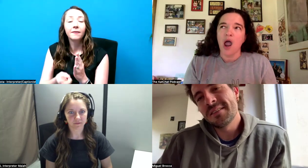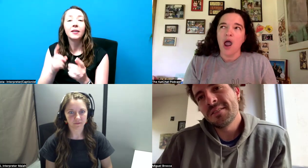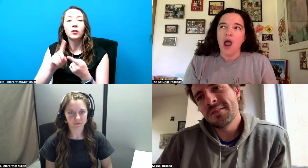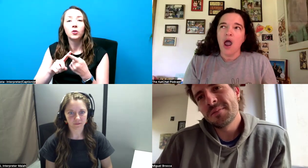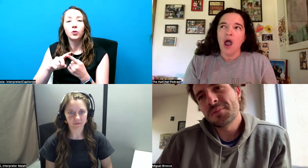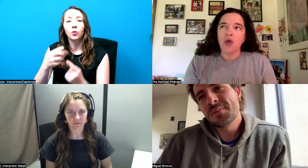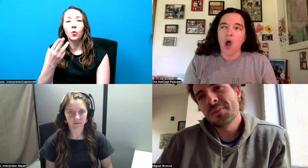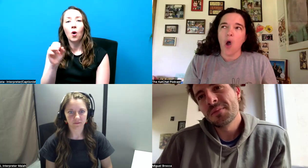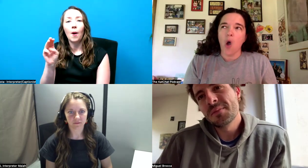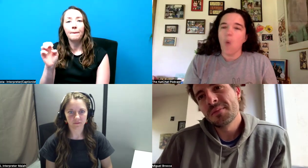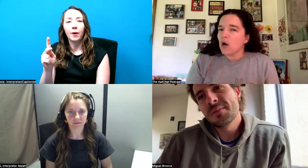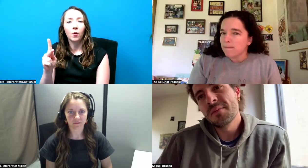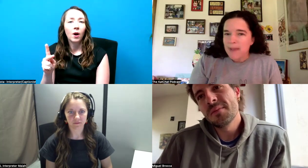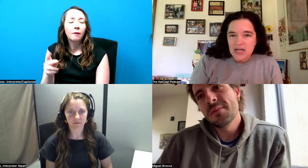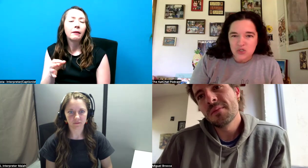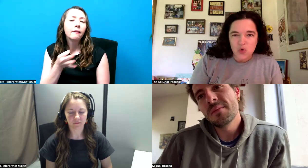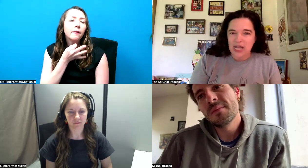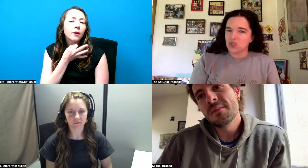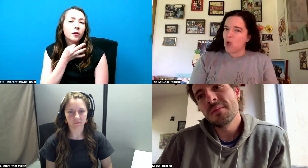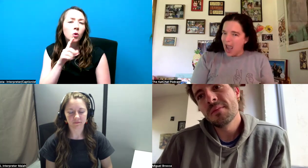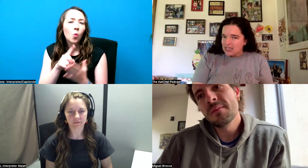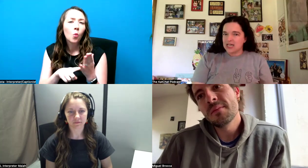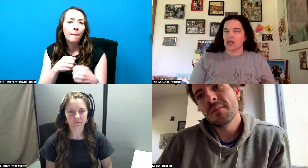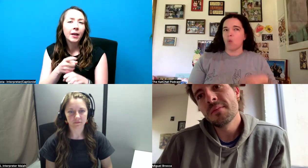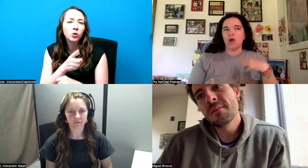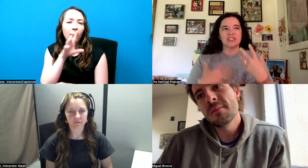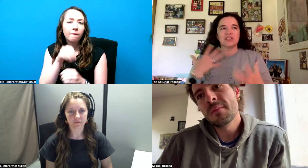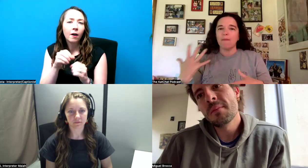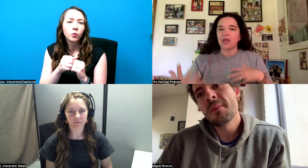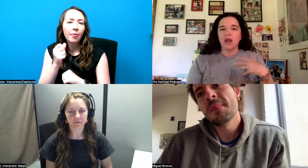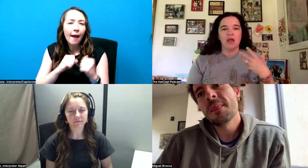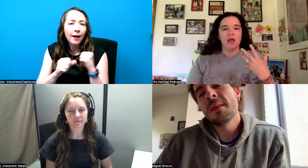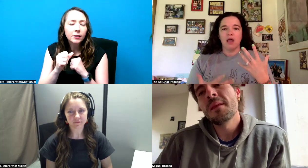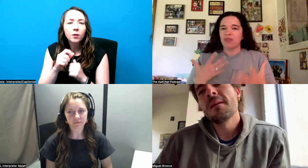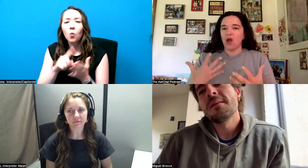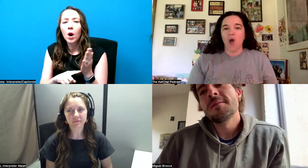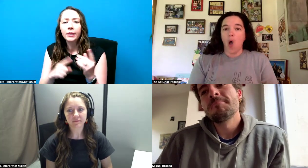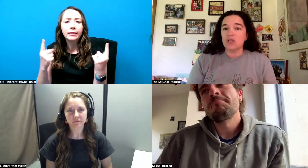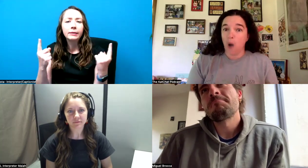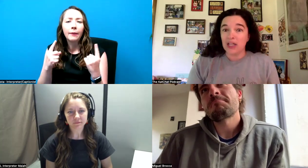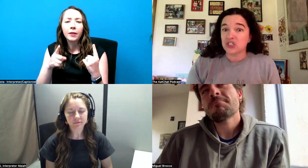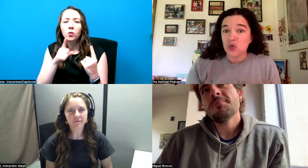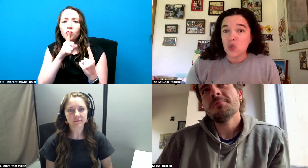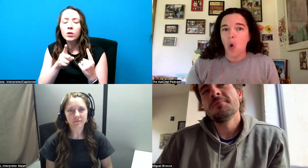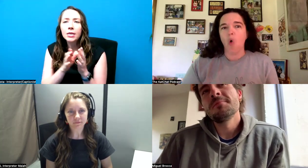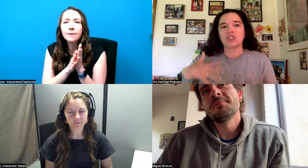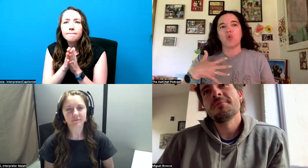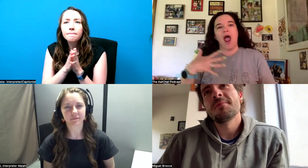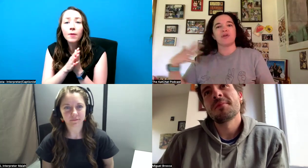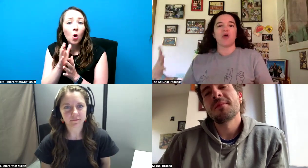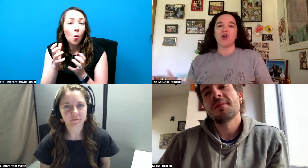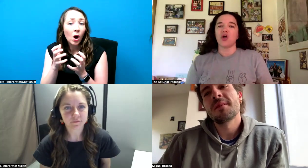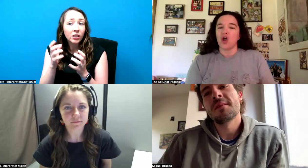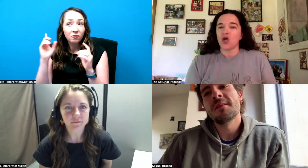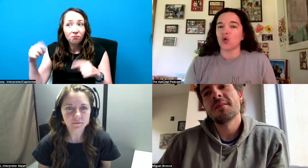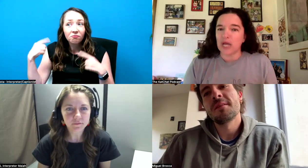to know what made you get into acting. Was it something that you've always wanted to do, or did you